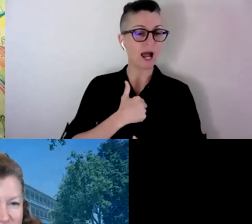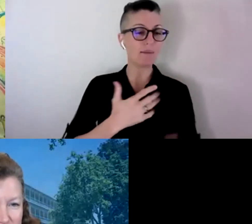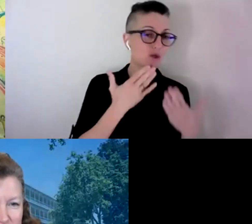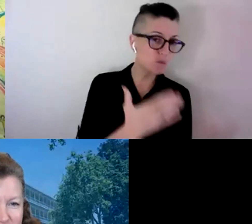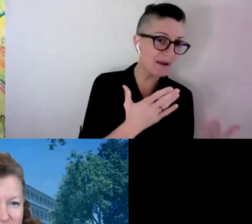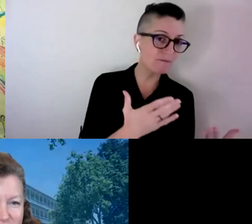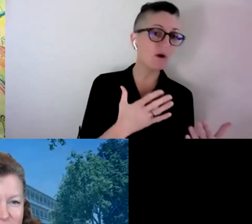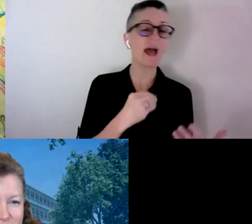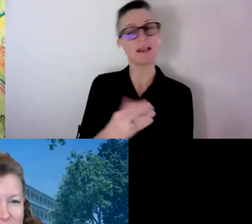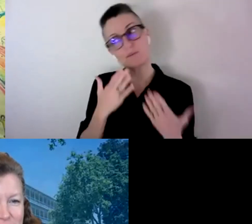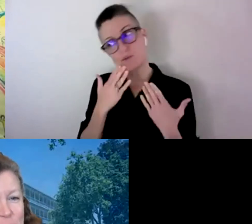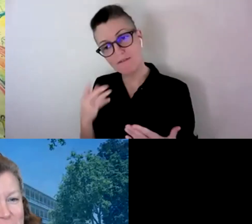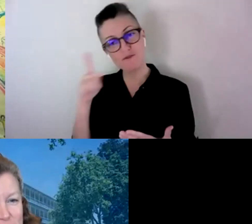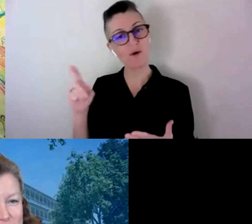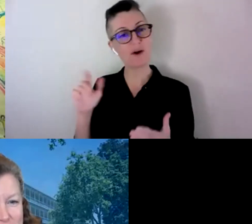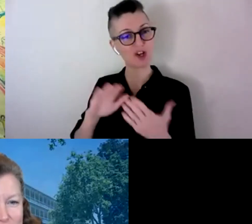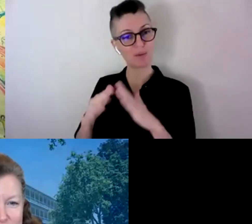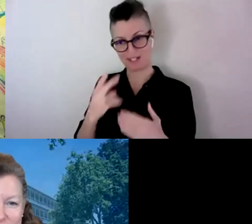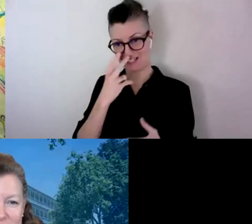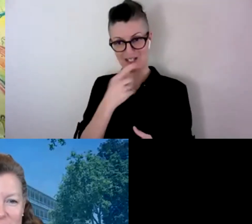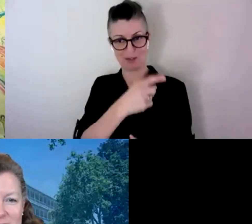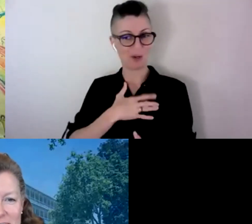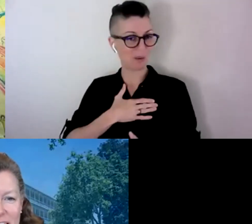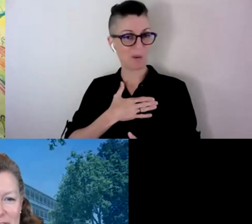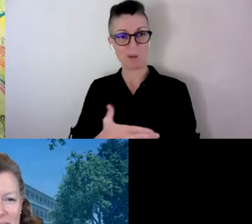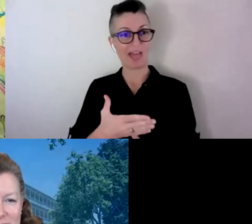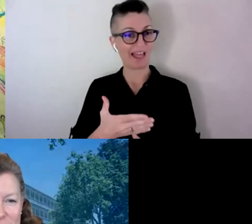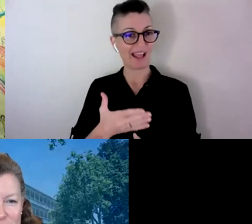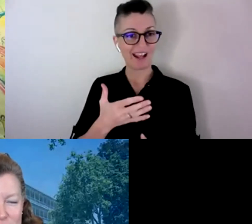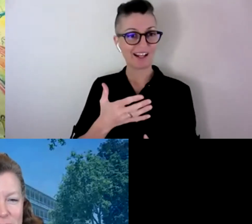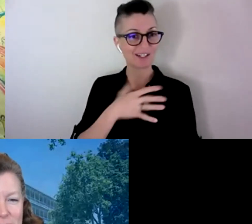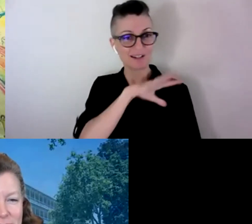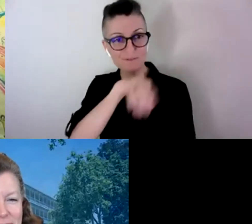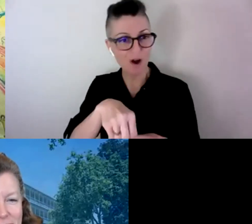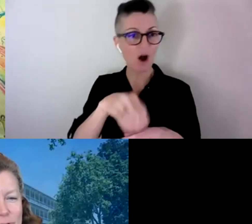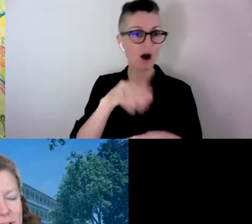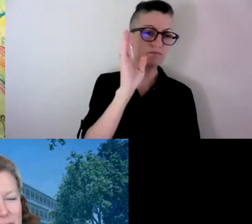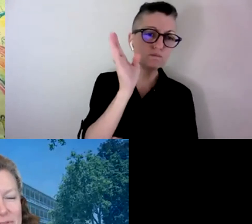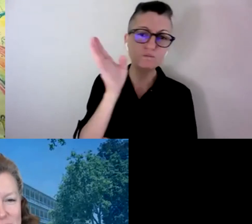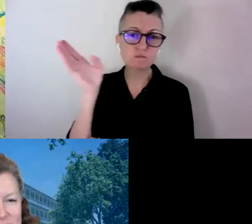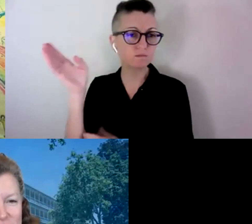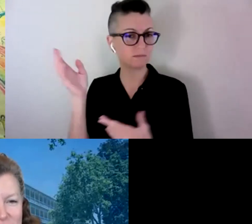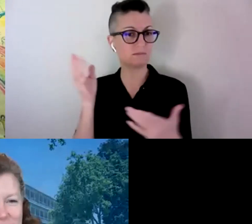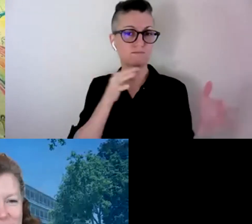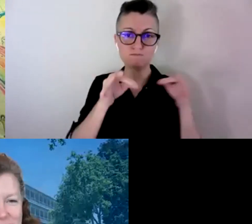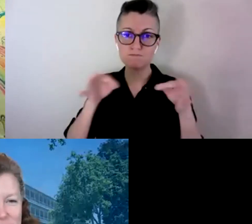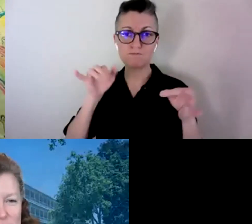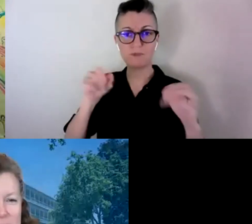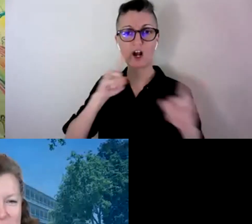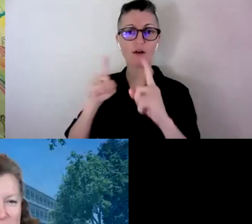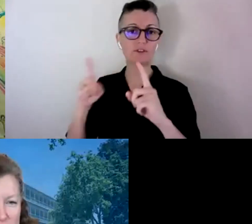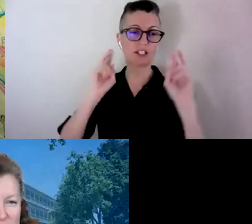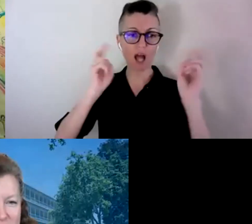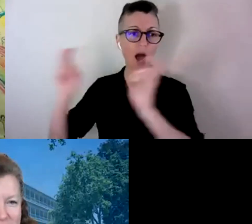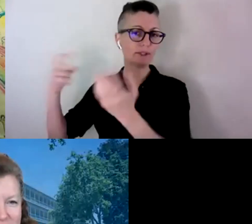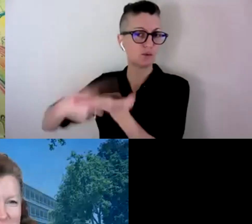of our community for your willingness to engage with us today and to have that really critical conversation that is